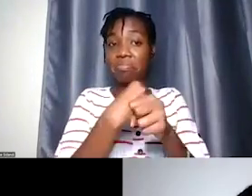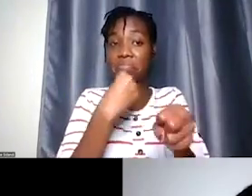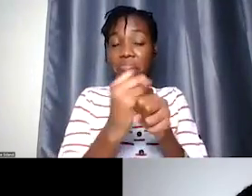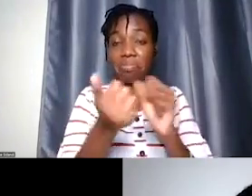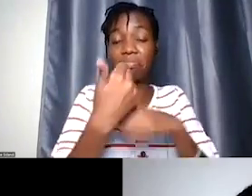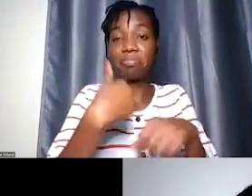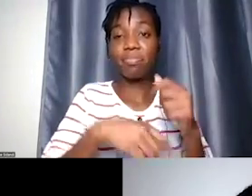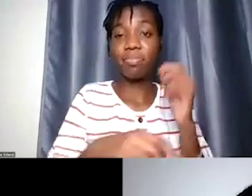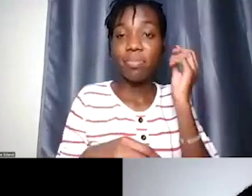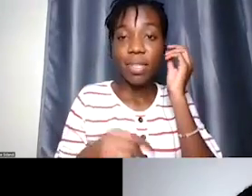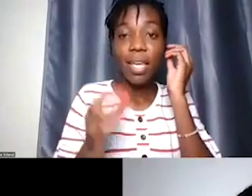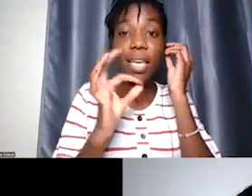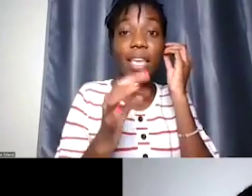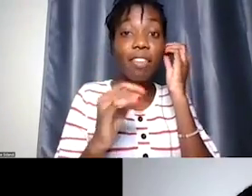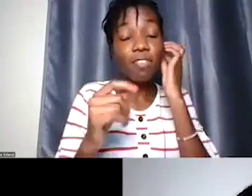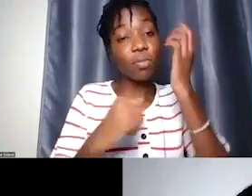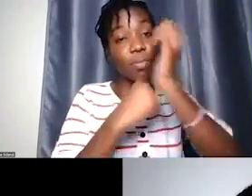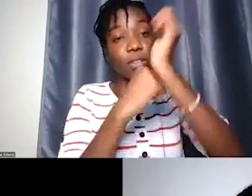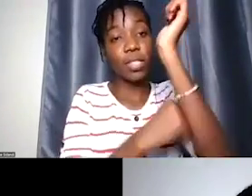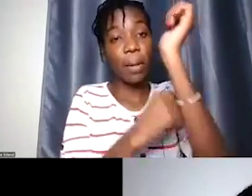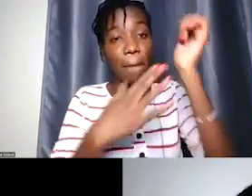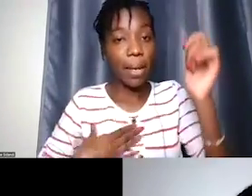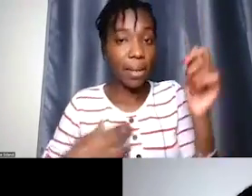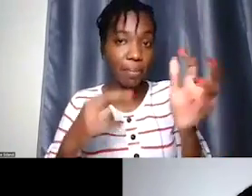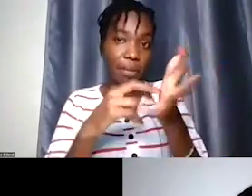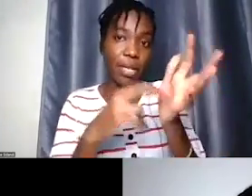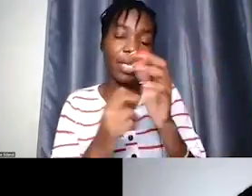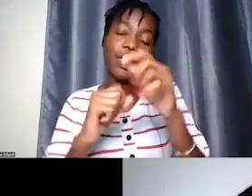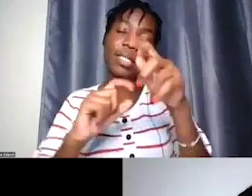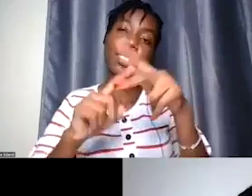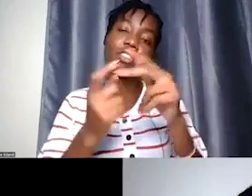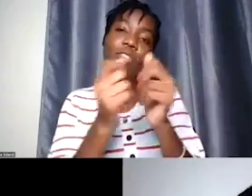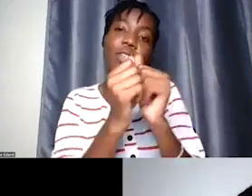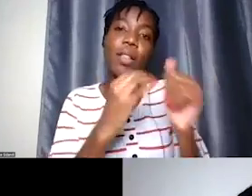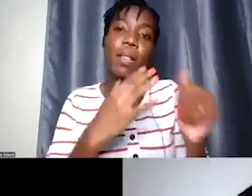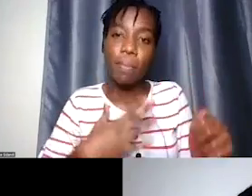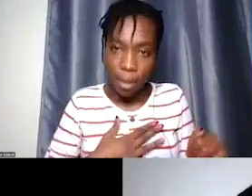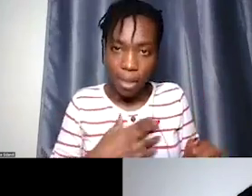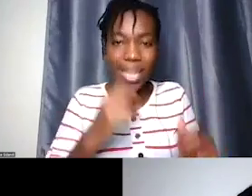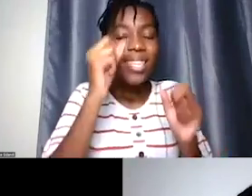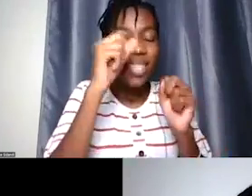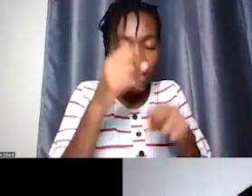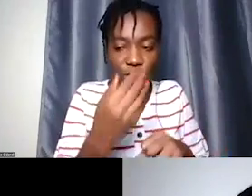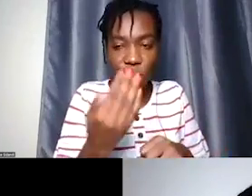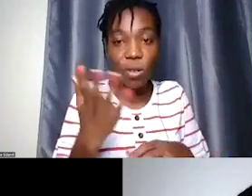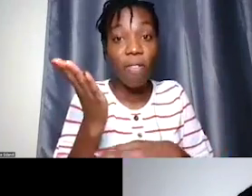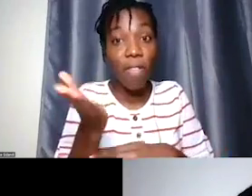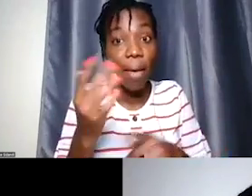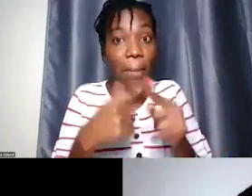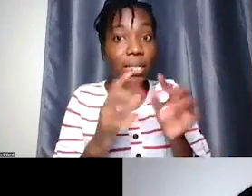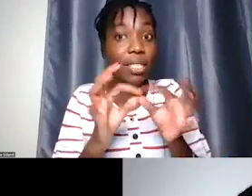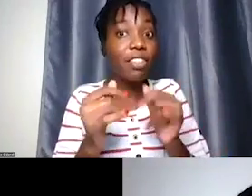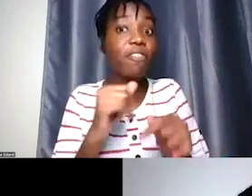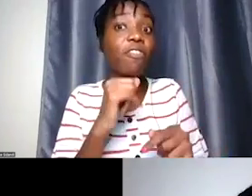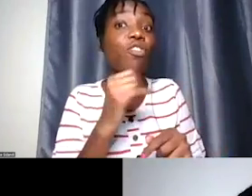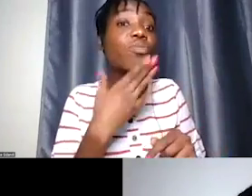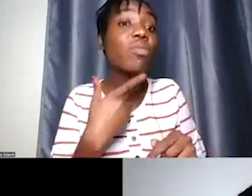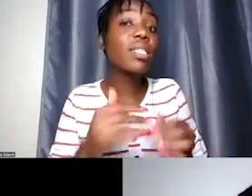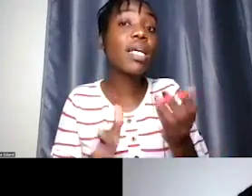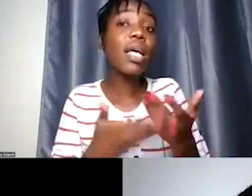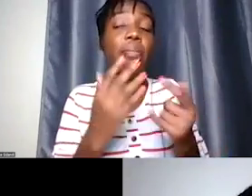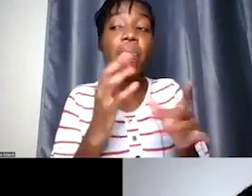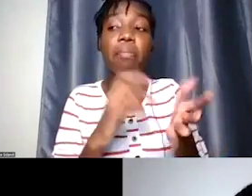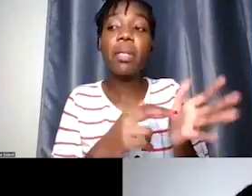sponsor. If he was my sponsor, he would have stuck with me. Yes, the kids are there, yes, but if he does not want to help, I have to move on.